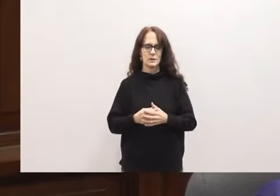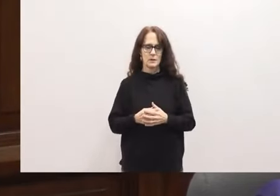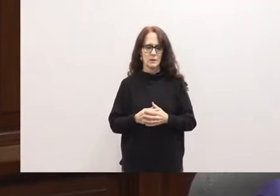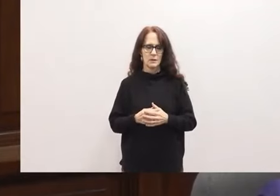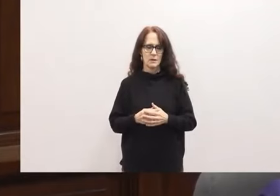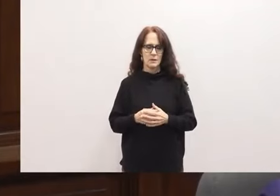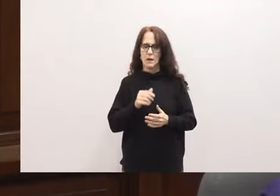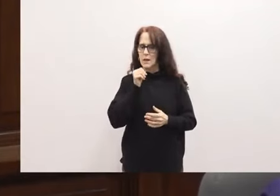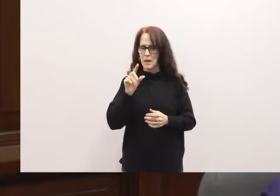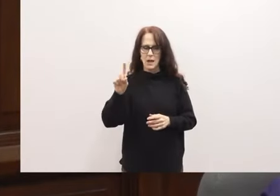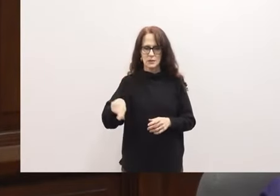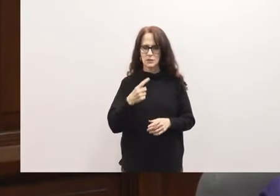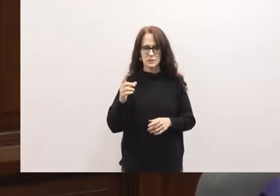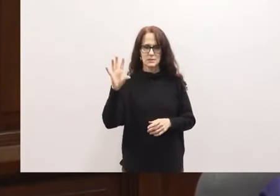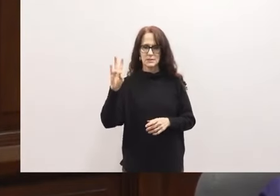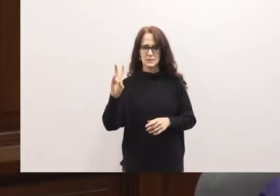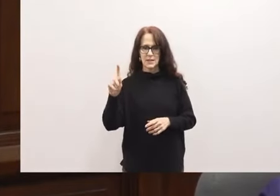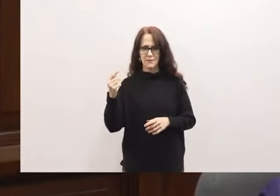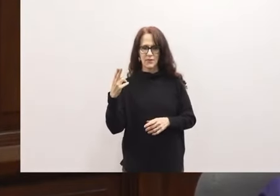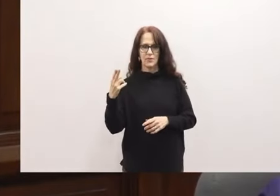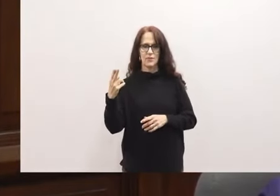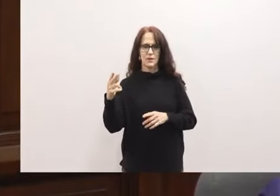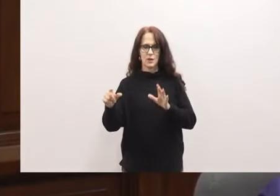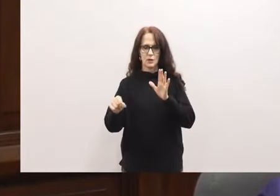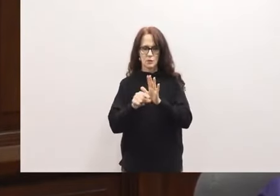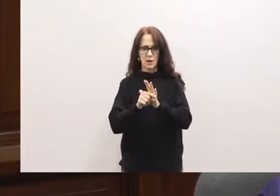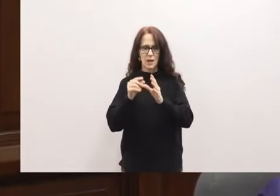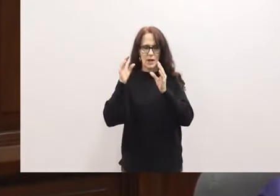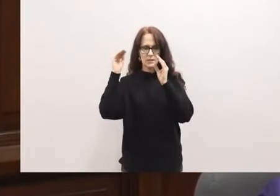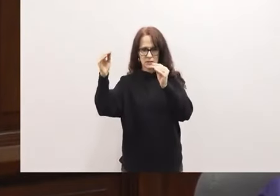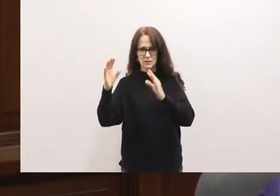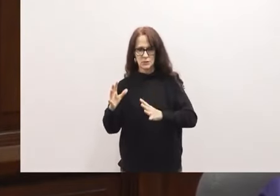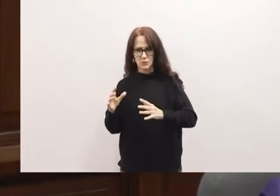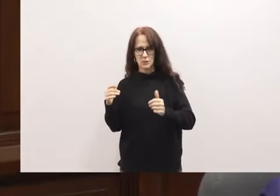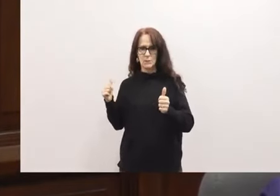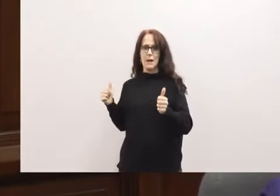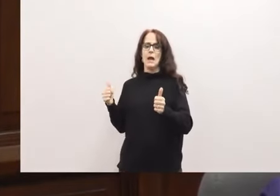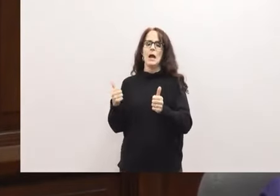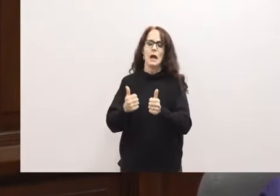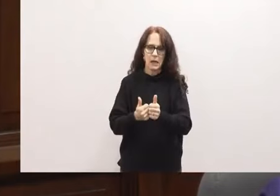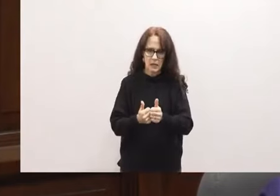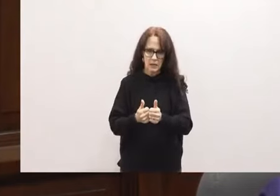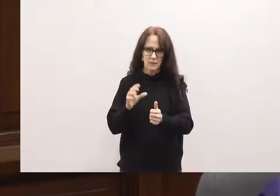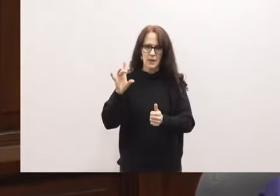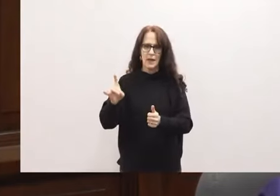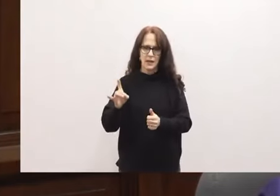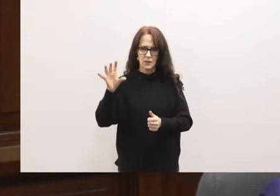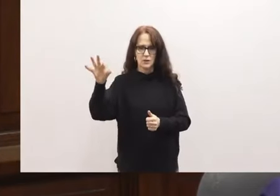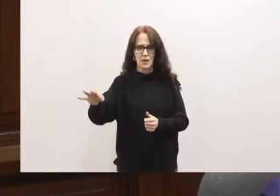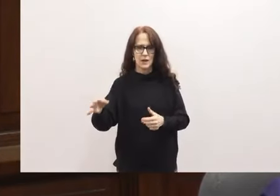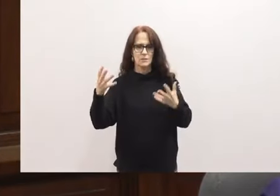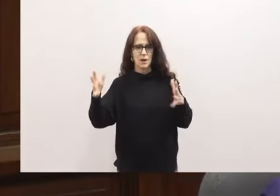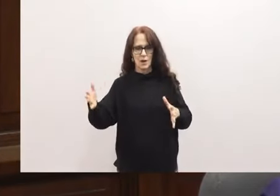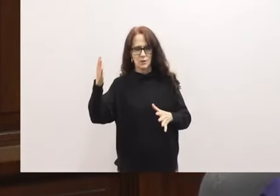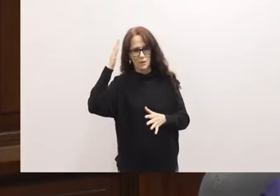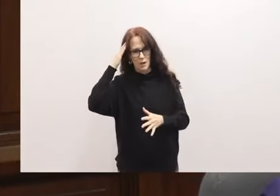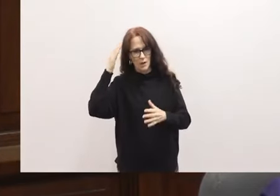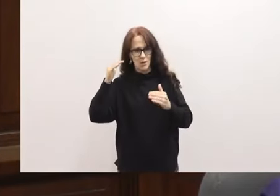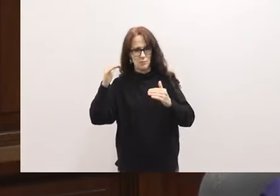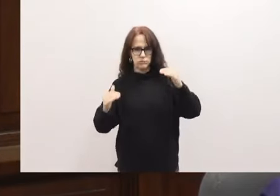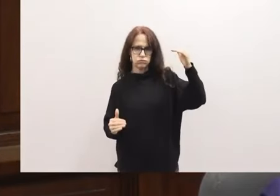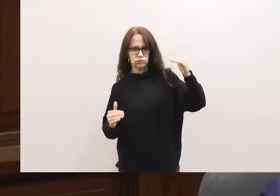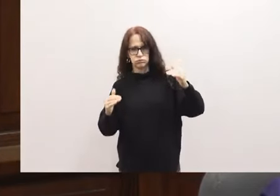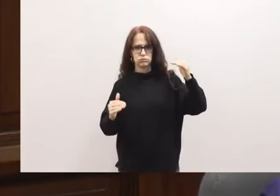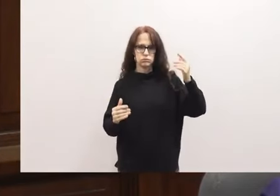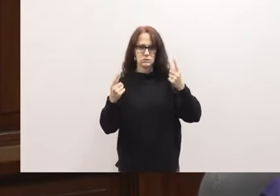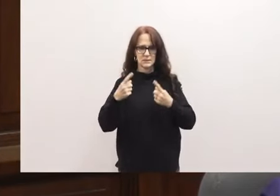all to the seventh grade teacher to have to make up ground, because then in eighth grade or ninth grade, we already know that there's a disproportionate